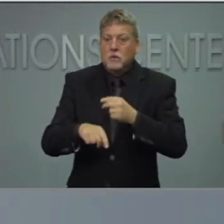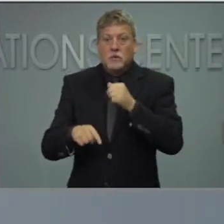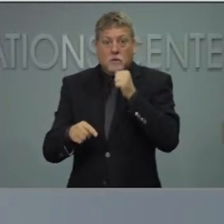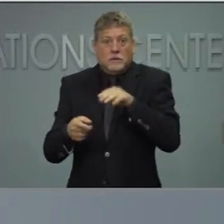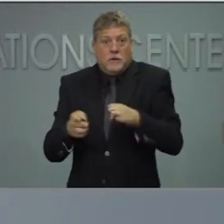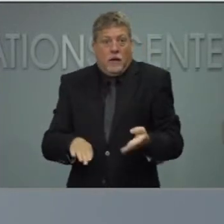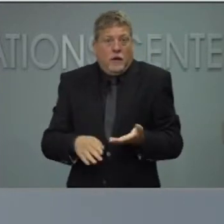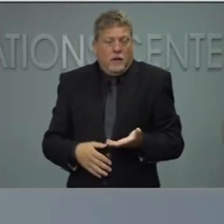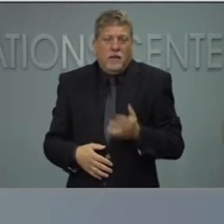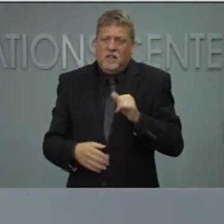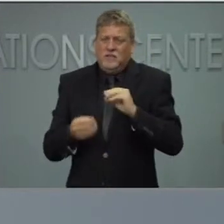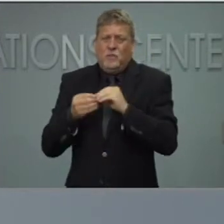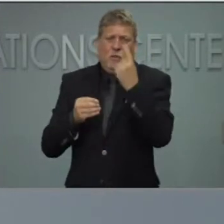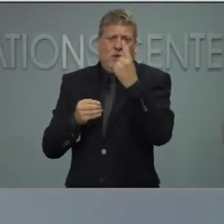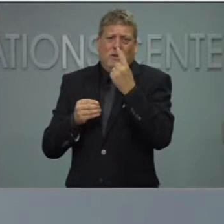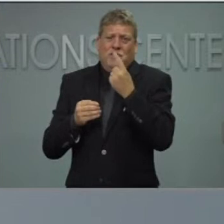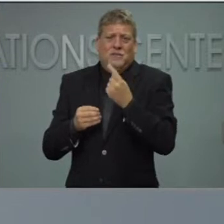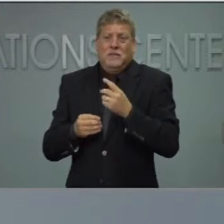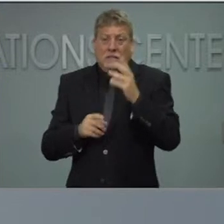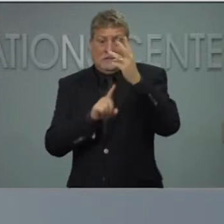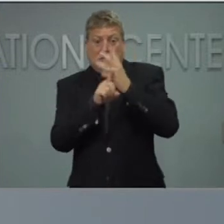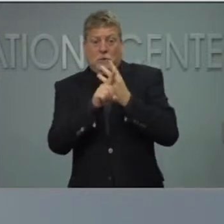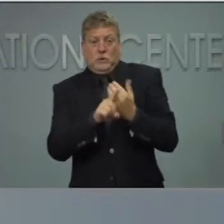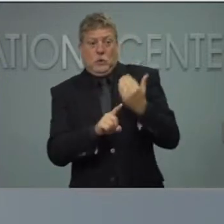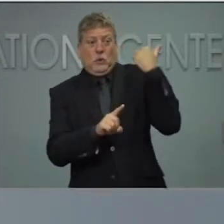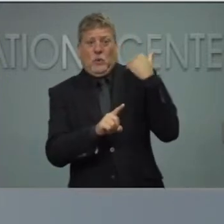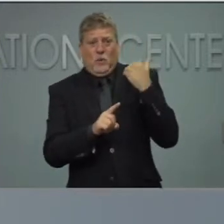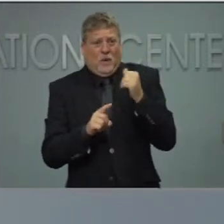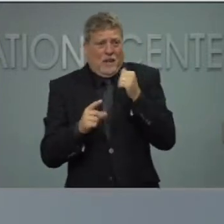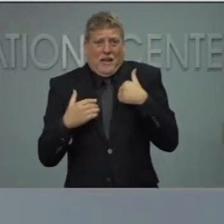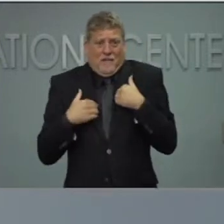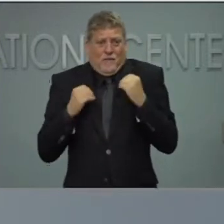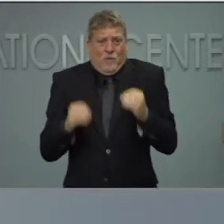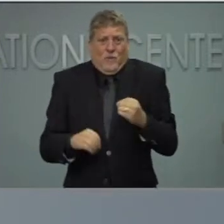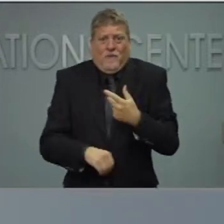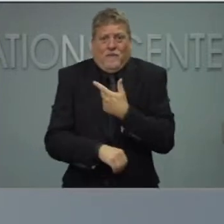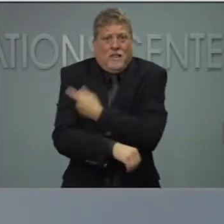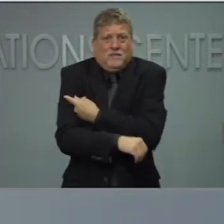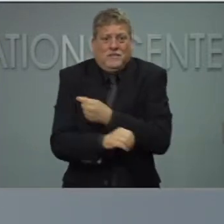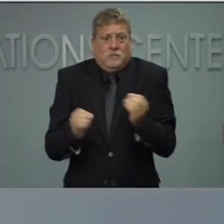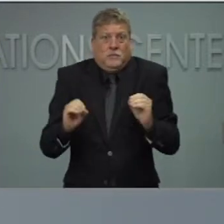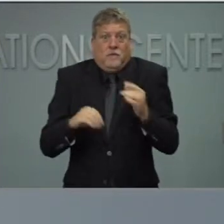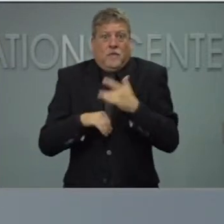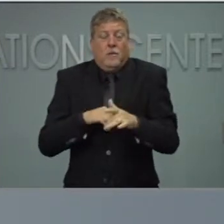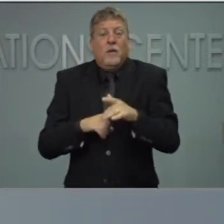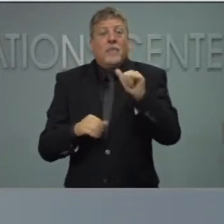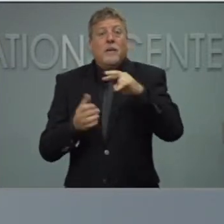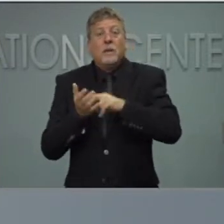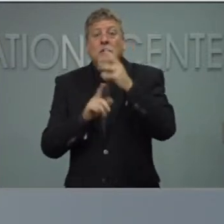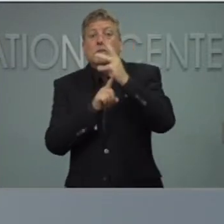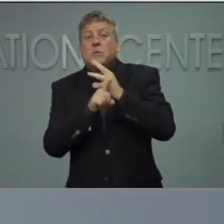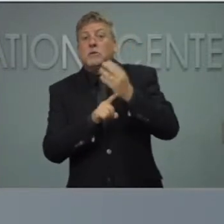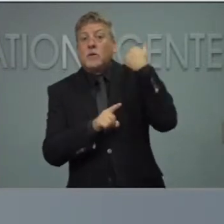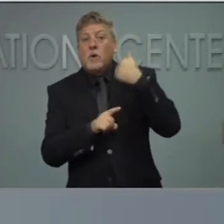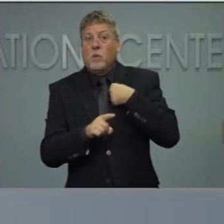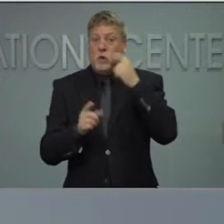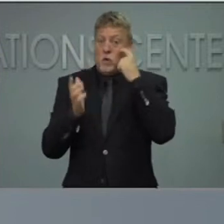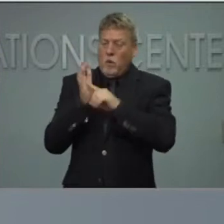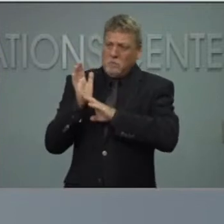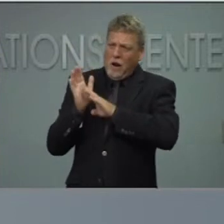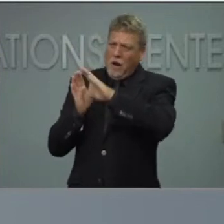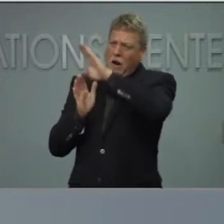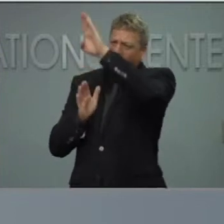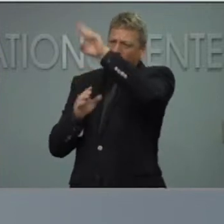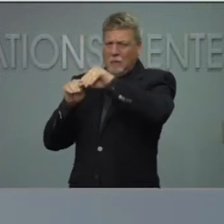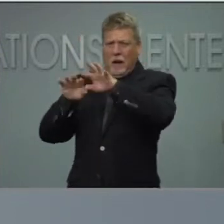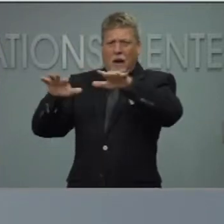tool. And 6 months ago, we didn't have those tools. So when we saw these kinds of levels of viral spread in the past, we did not have widely